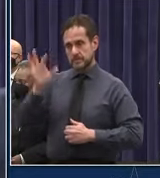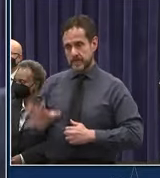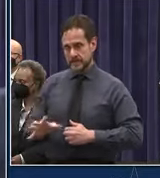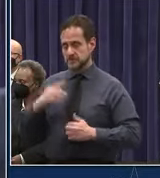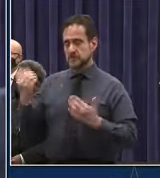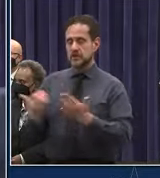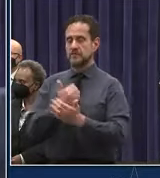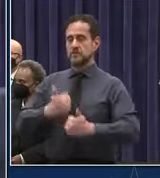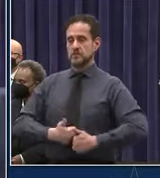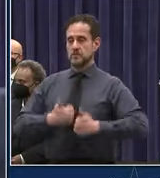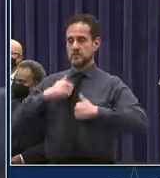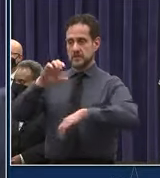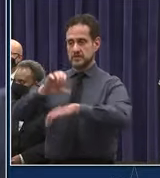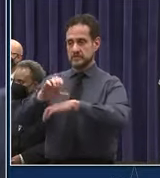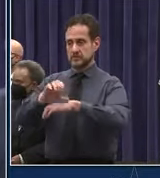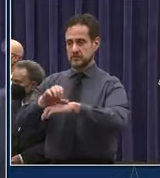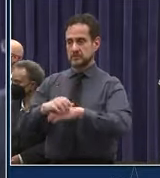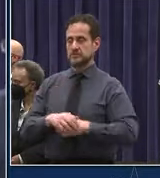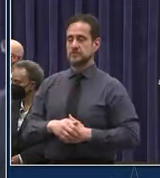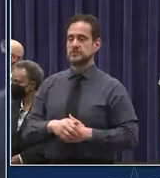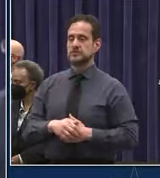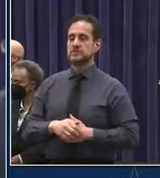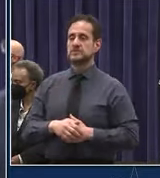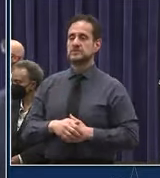Life Church, Matt DeMatteo.